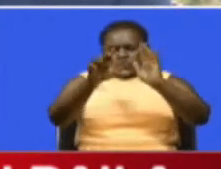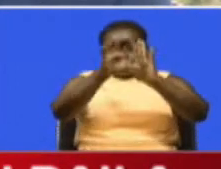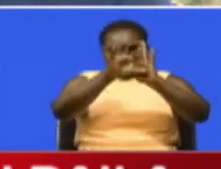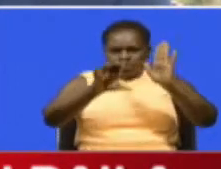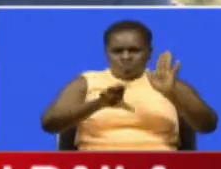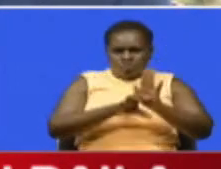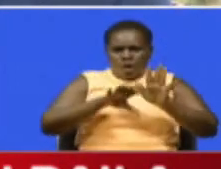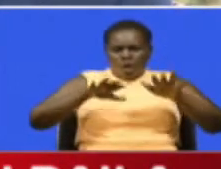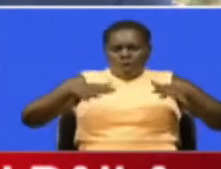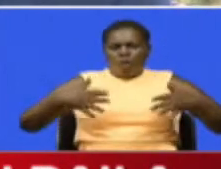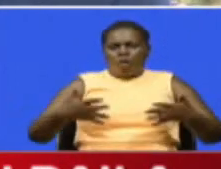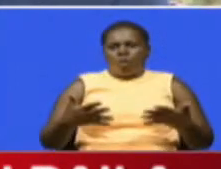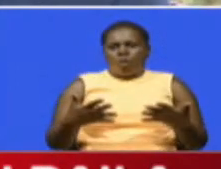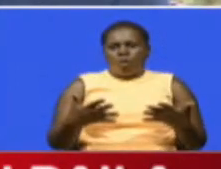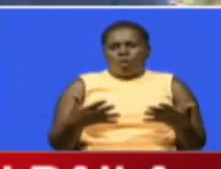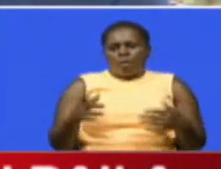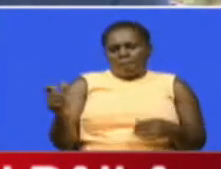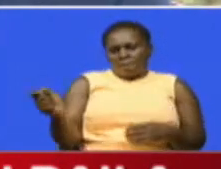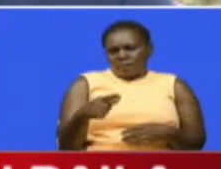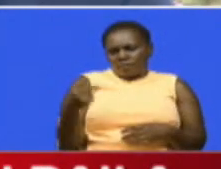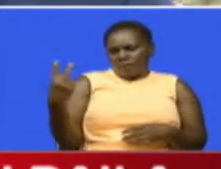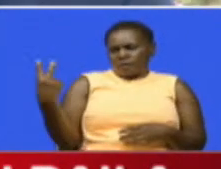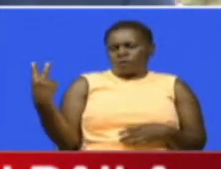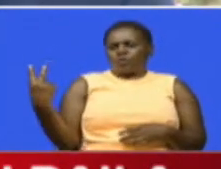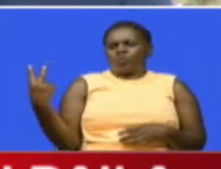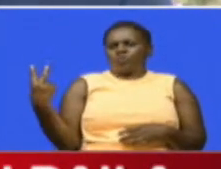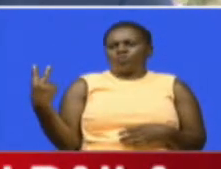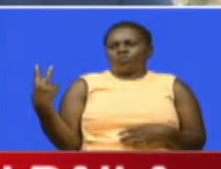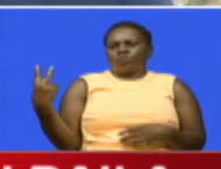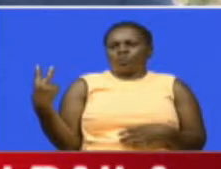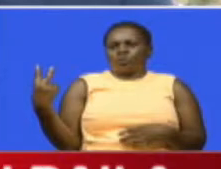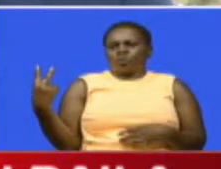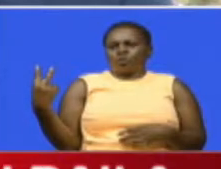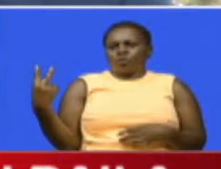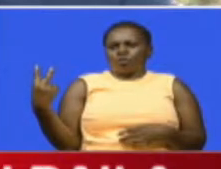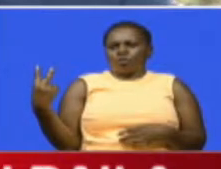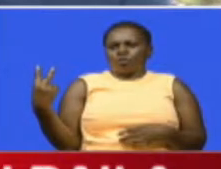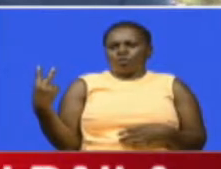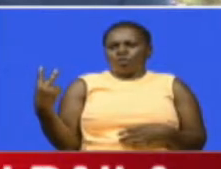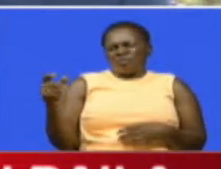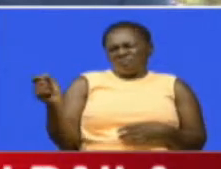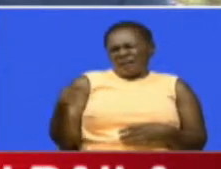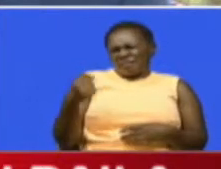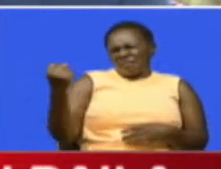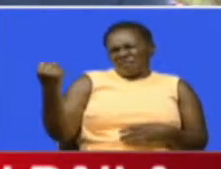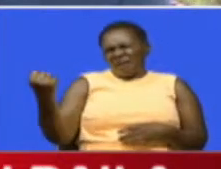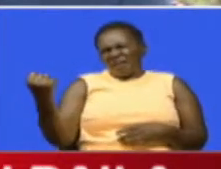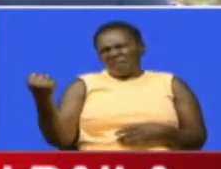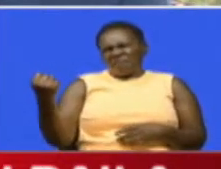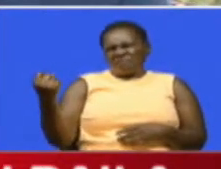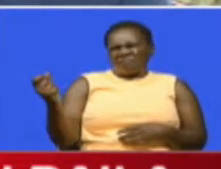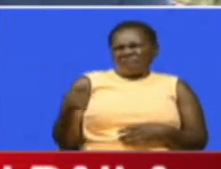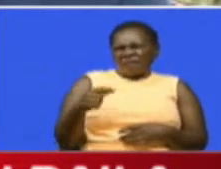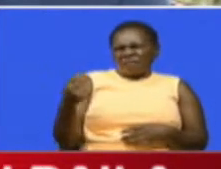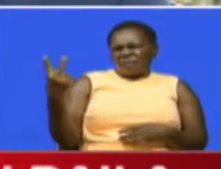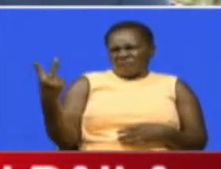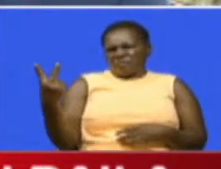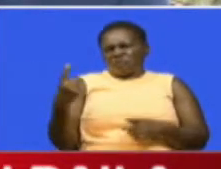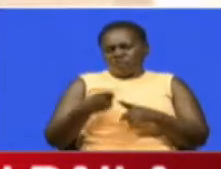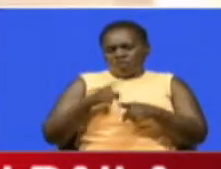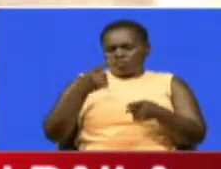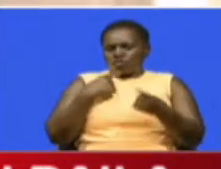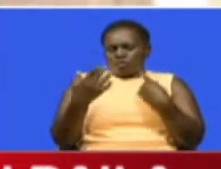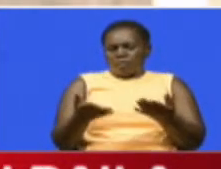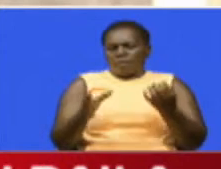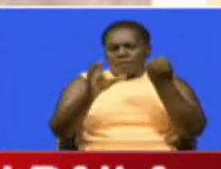or 2 months. So we'll be talking in terms of maximum 5 months from the time we're talking.